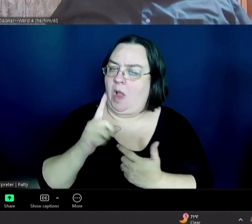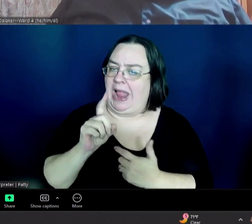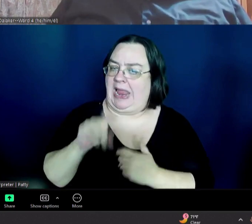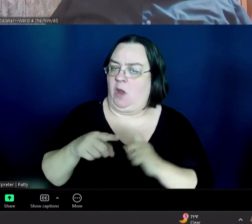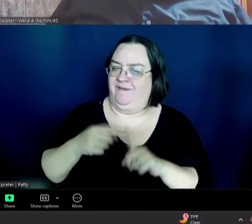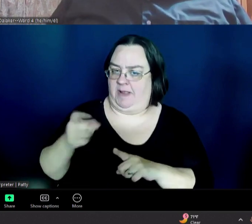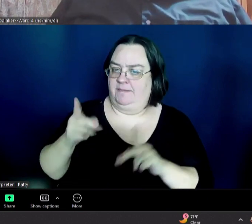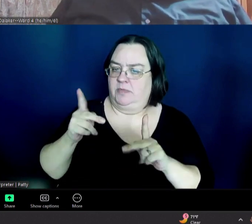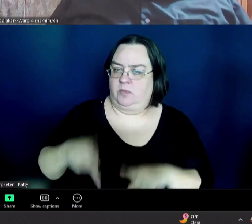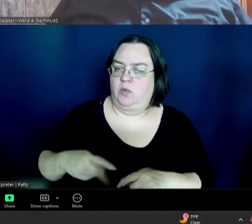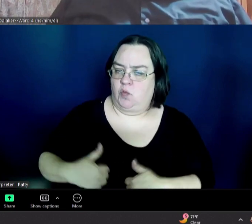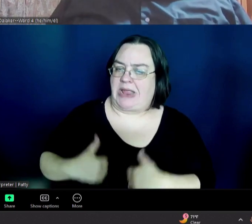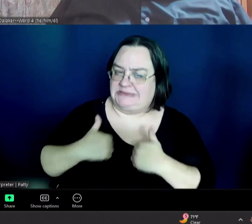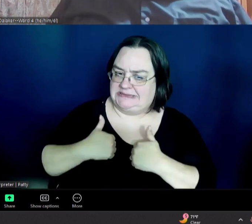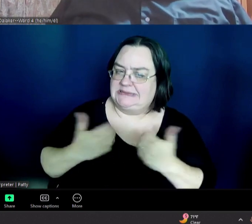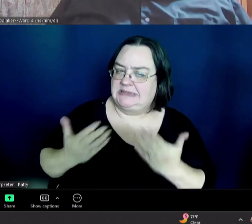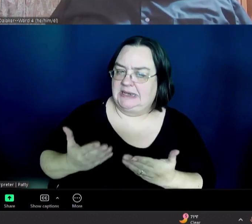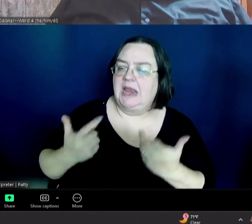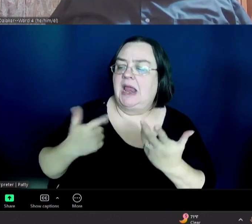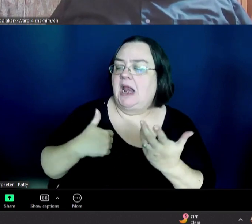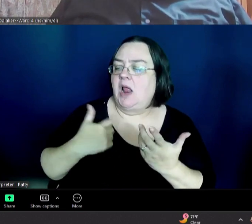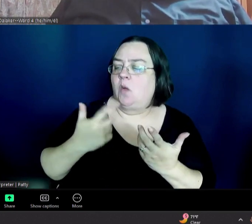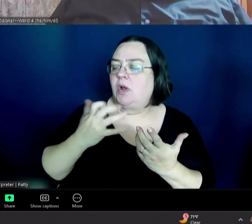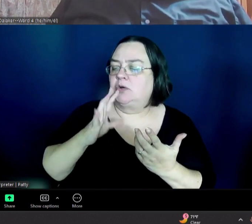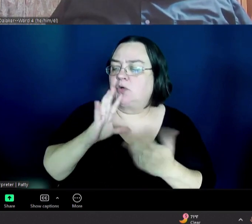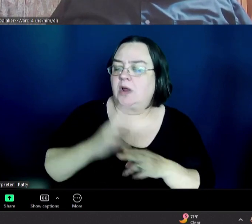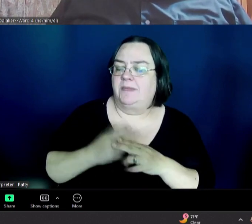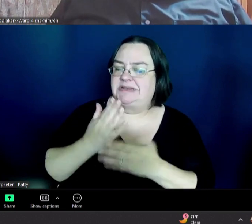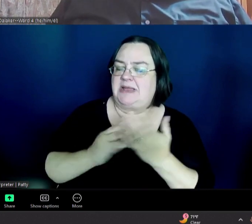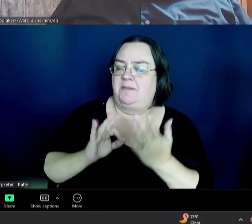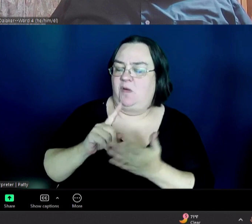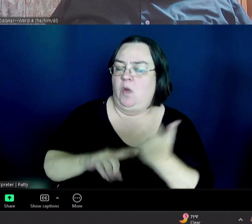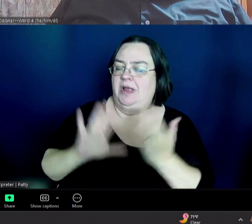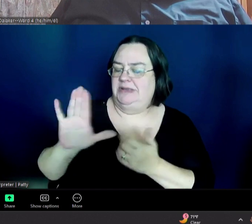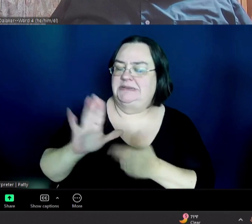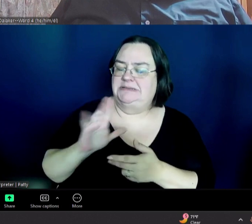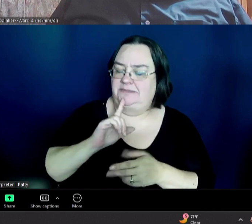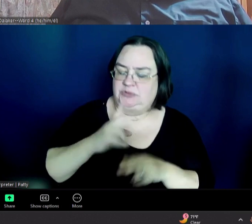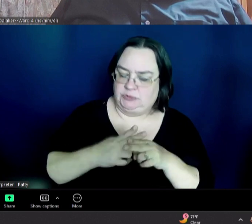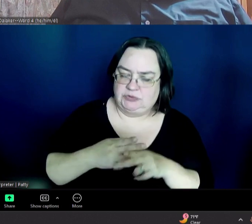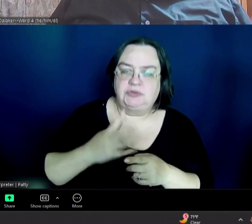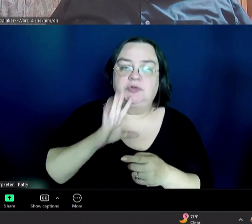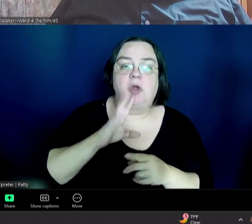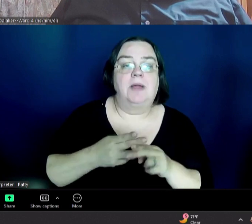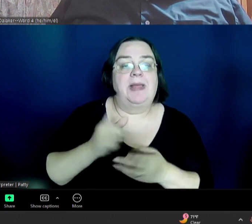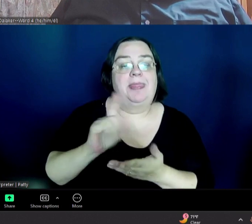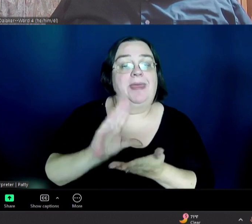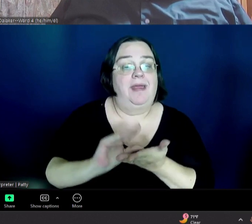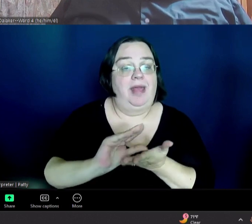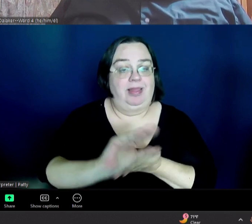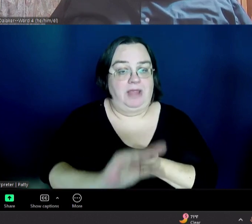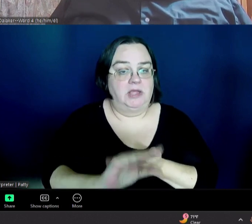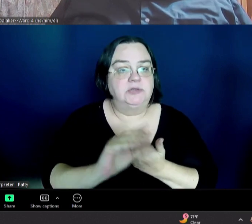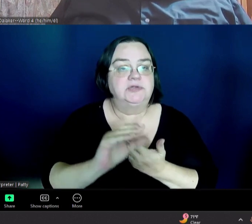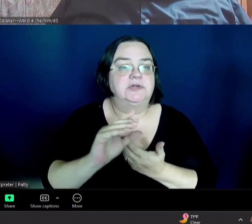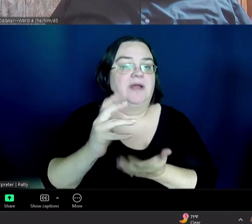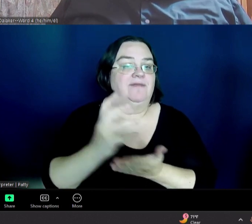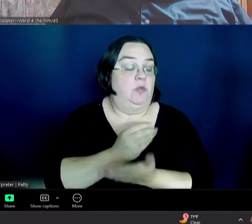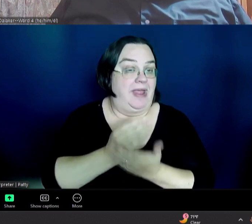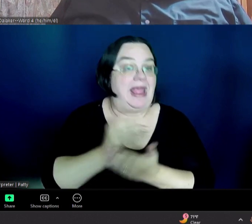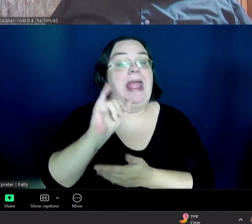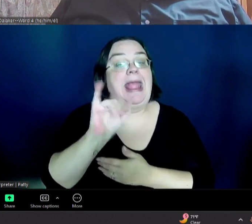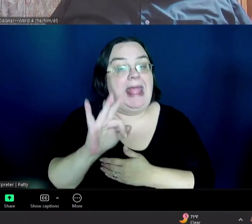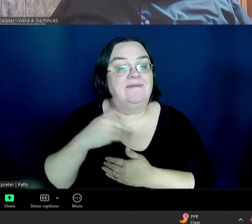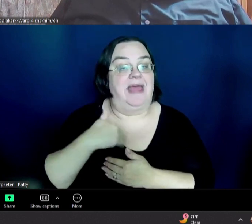so I'm just going to go over some of the things that he mentioned. Again, about the allocation of the revenue, if there's any